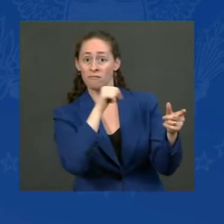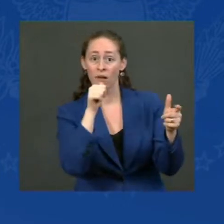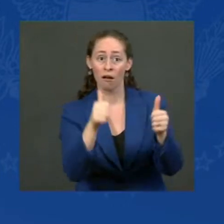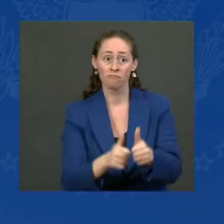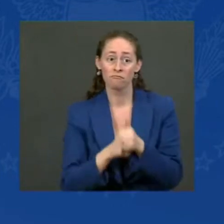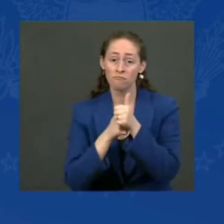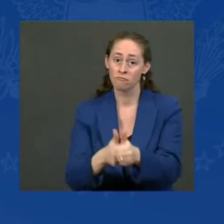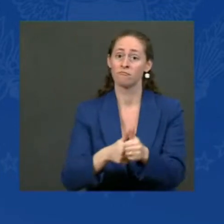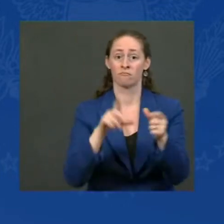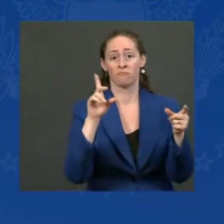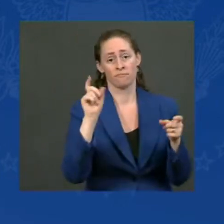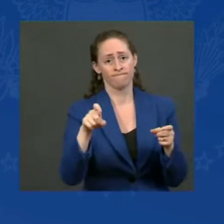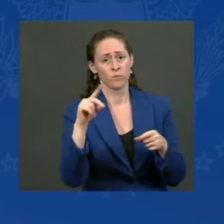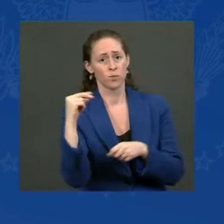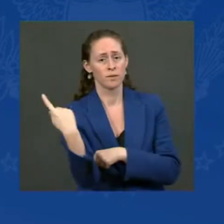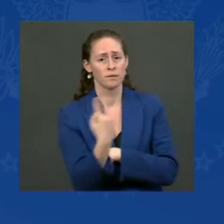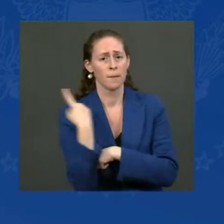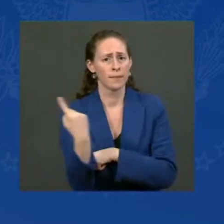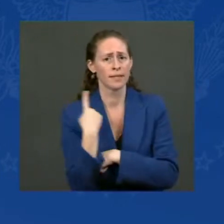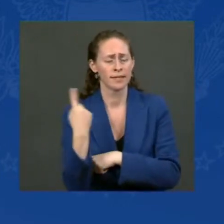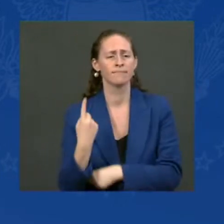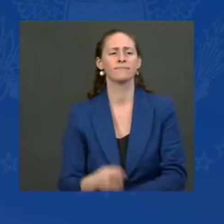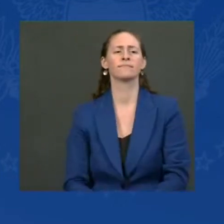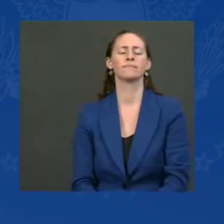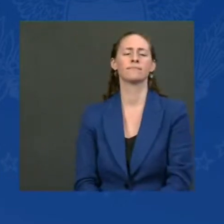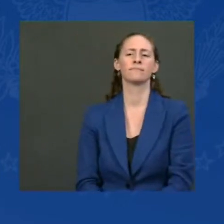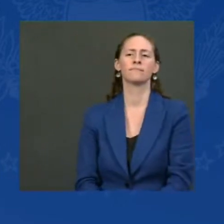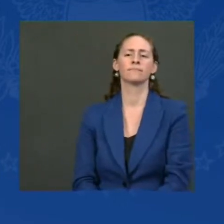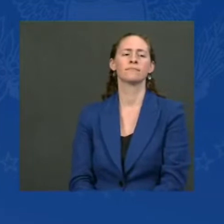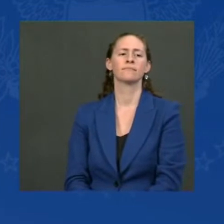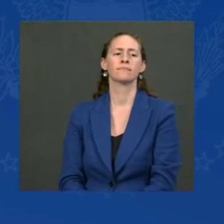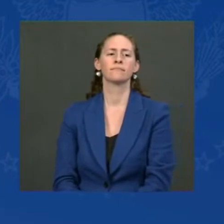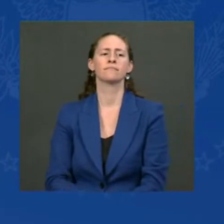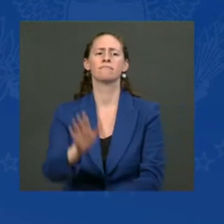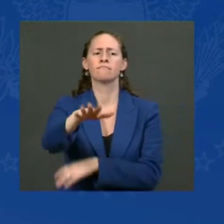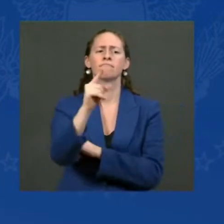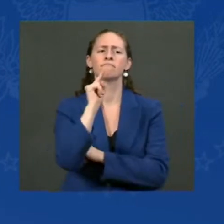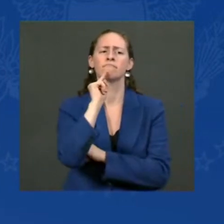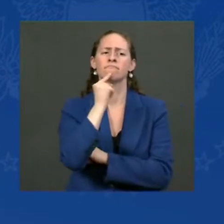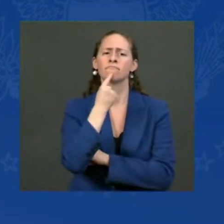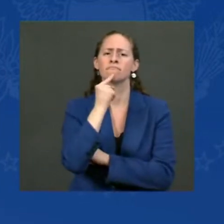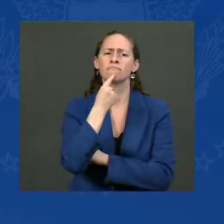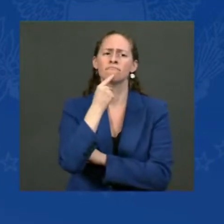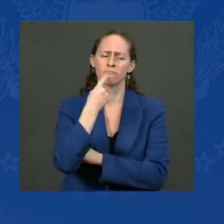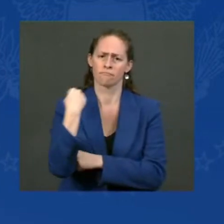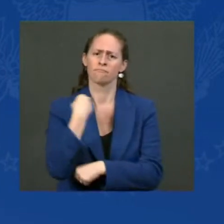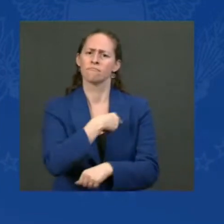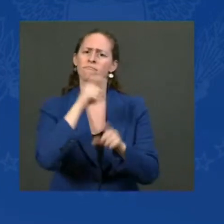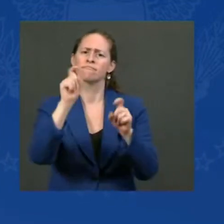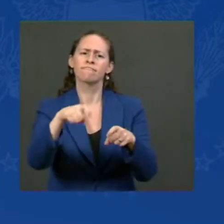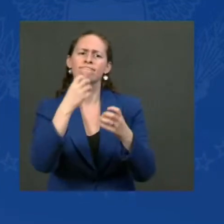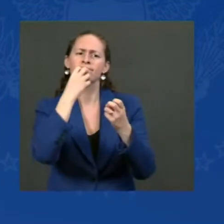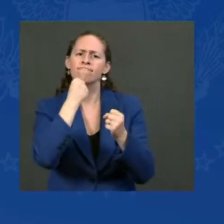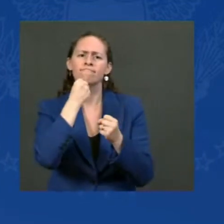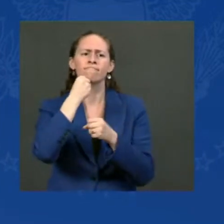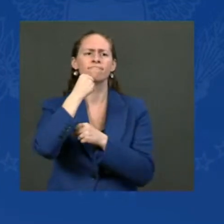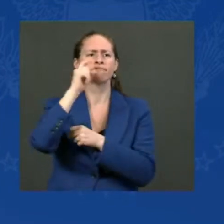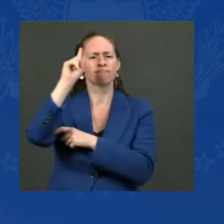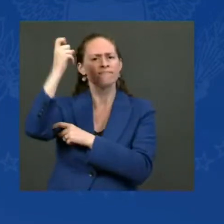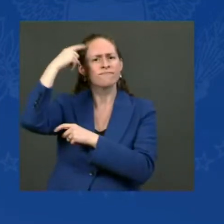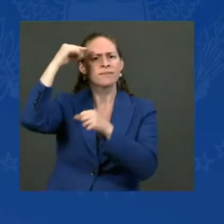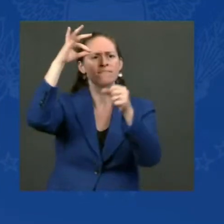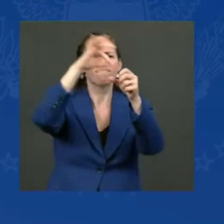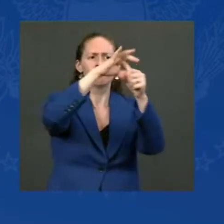Similarly, we seek serious and sustained diplomacy to pursue the complete denuclearization of the